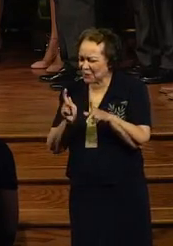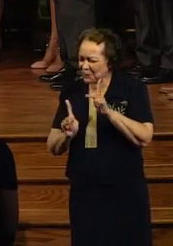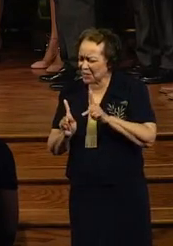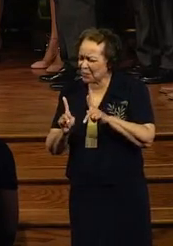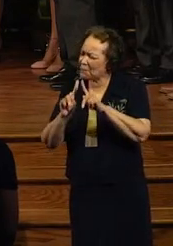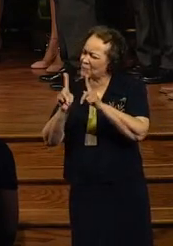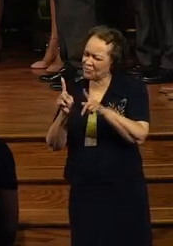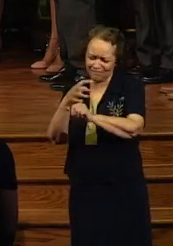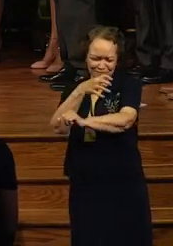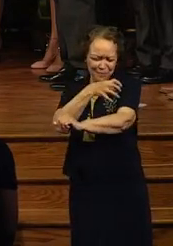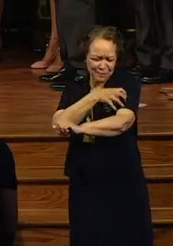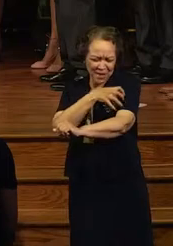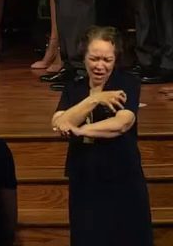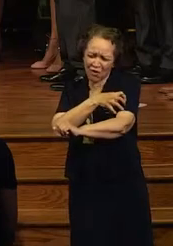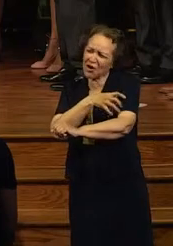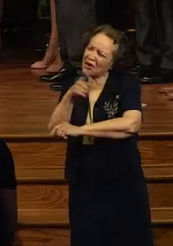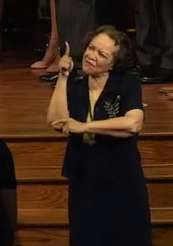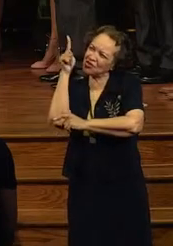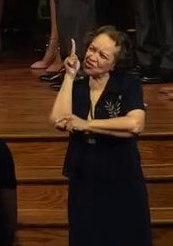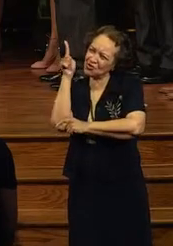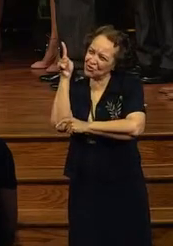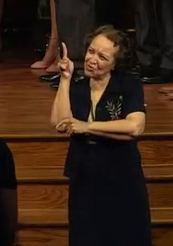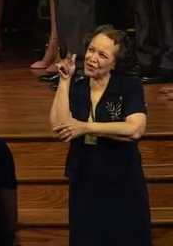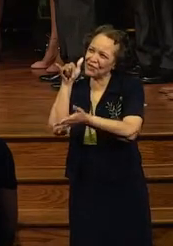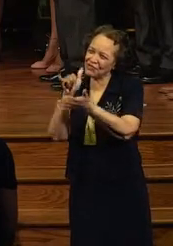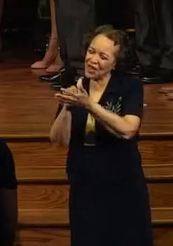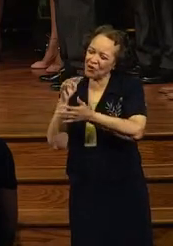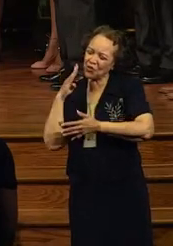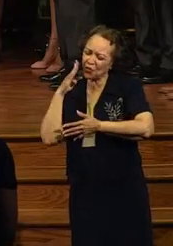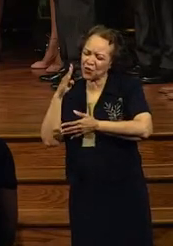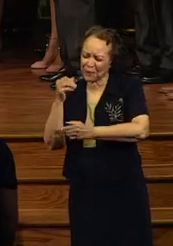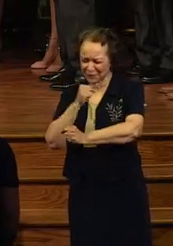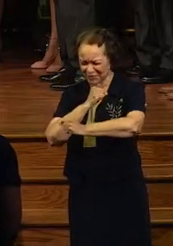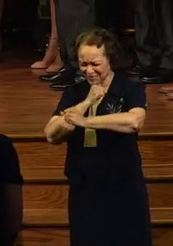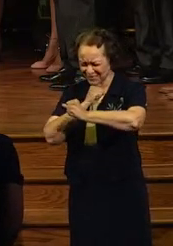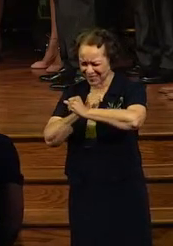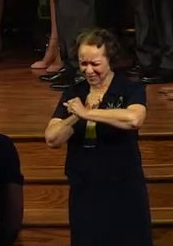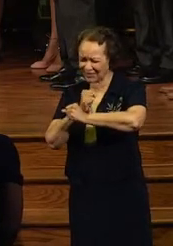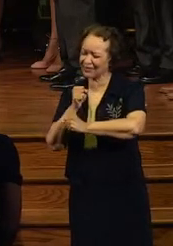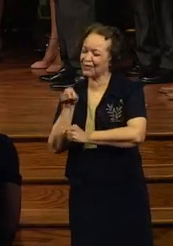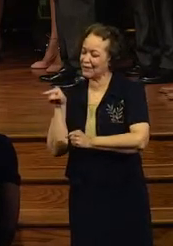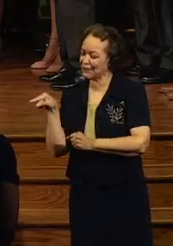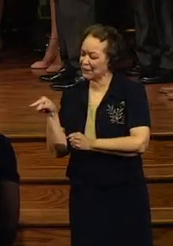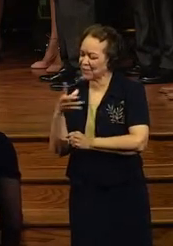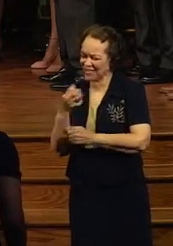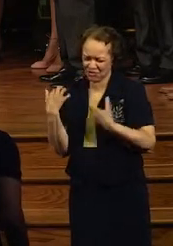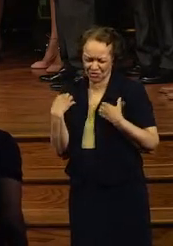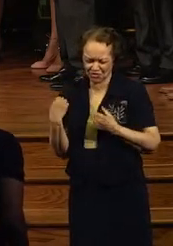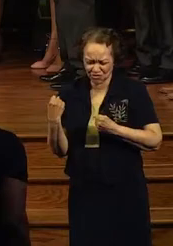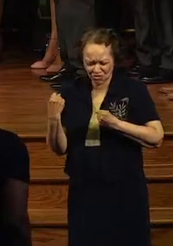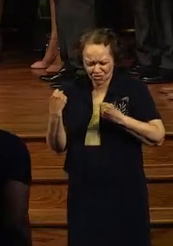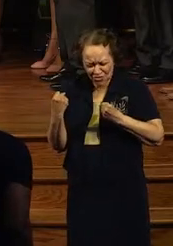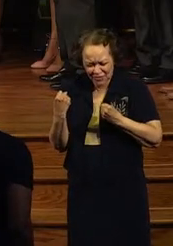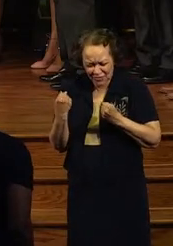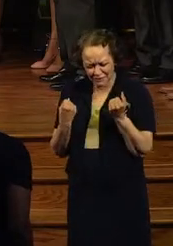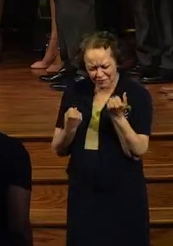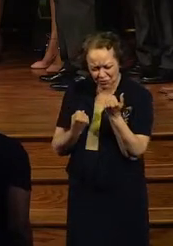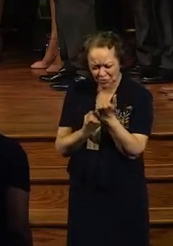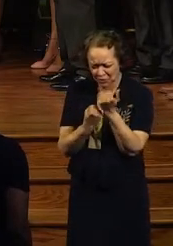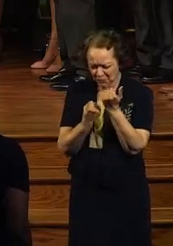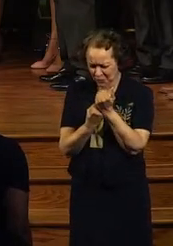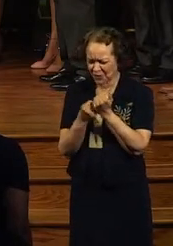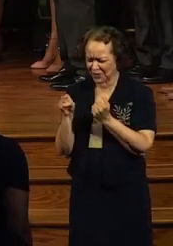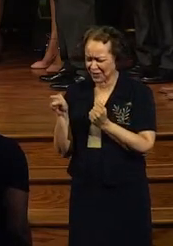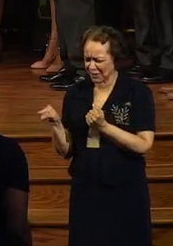you that will protect. It is your strength that will undergird everything that he